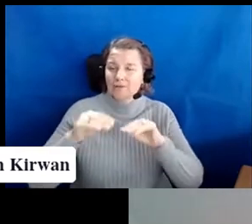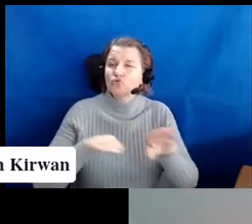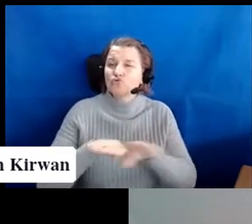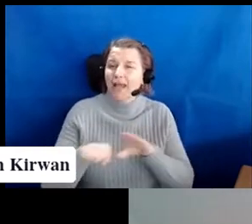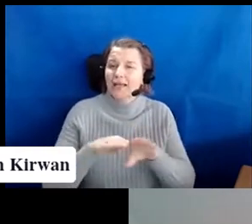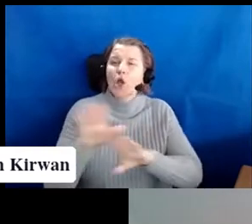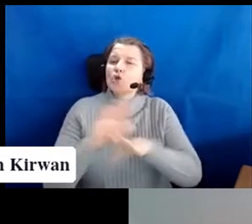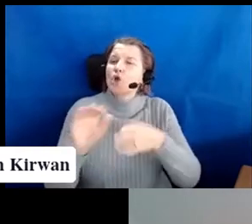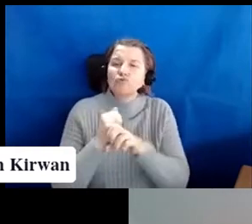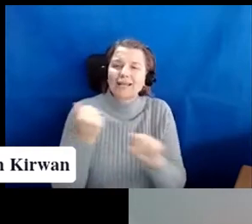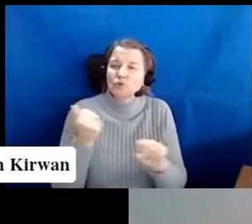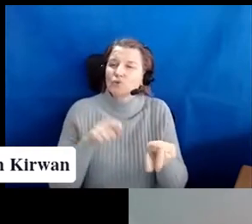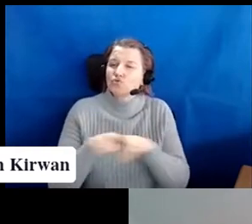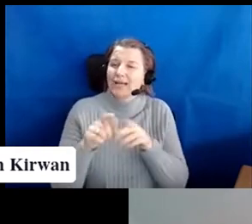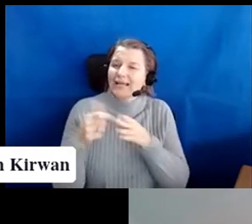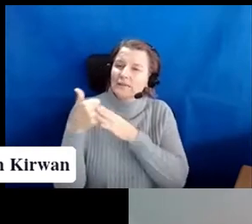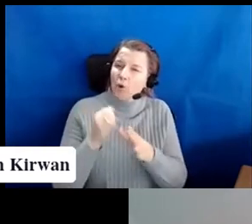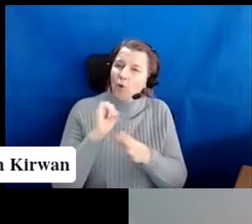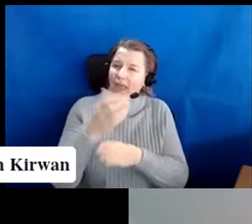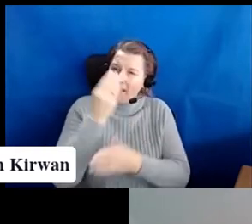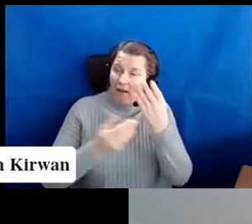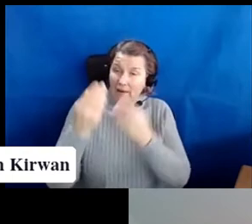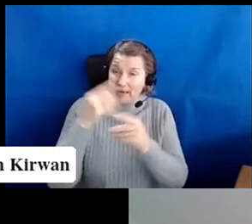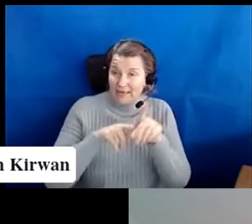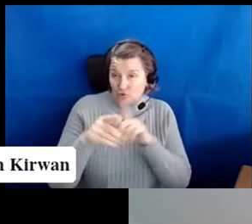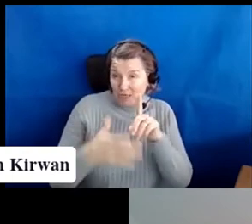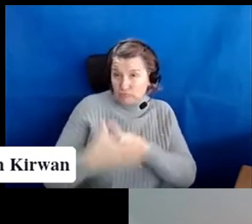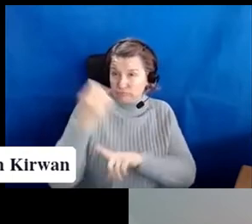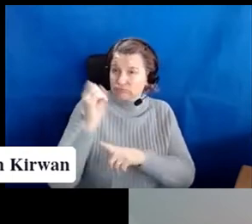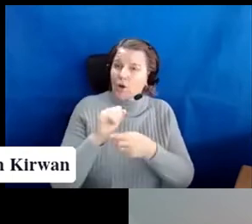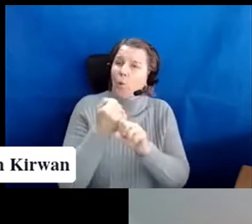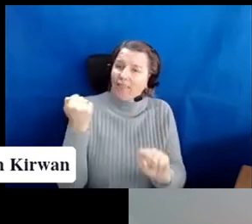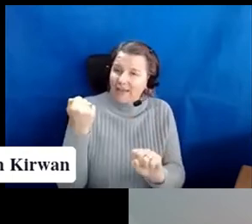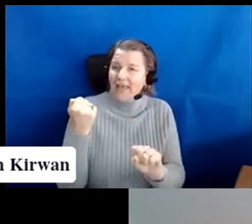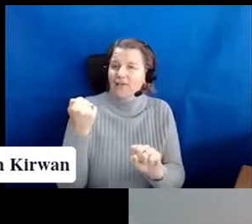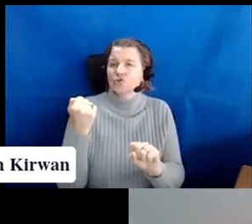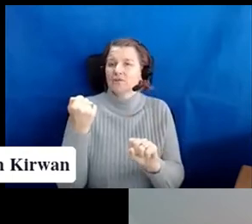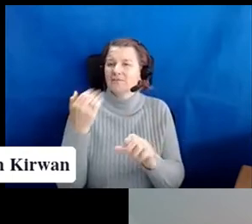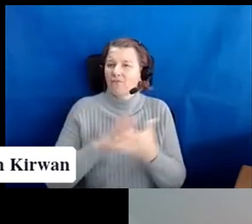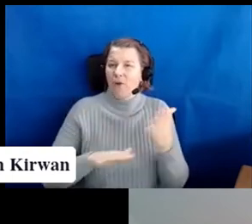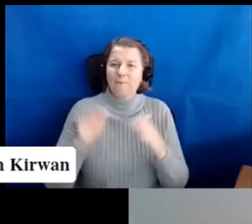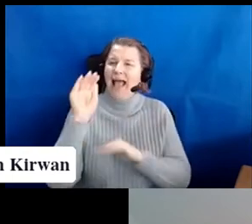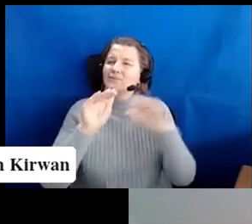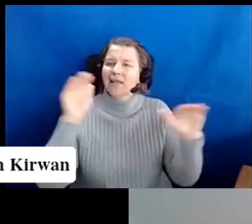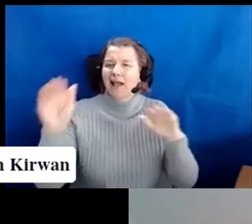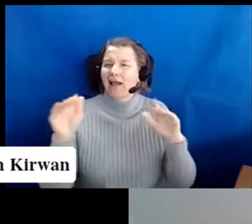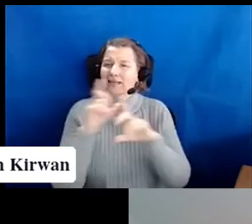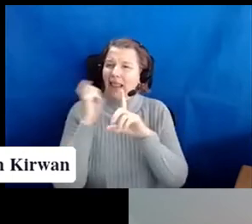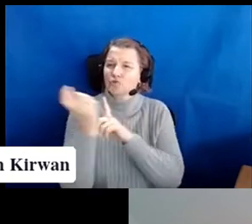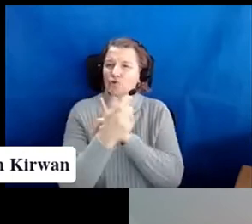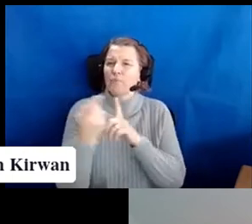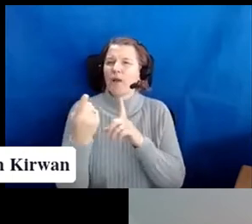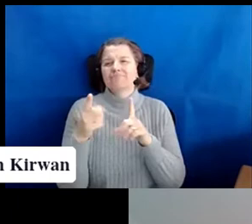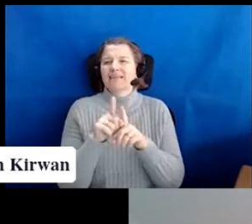non-graduates to support their learning and gaining a qualification outside a traditional classroom setting and on heritage